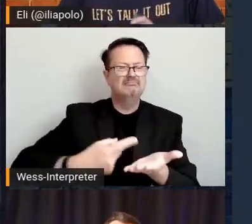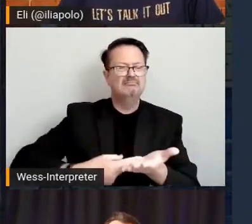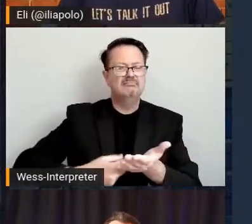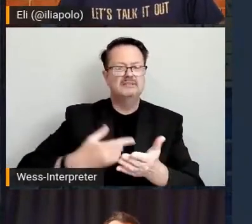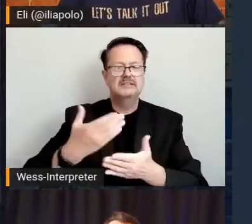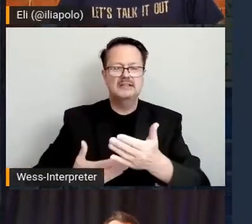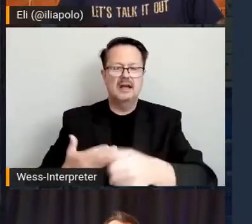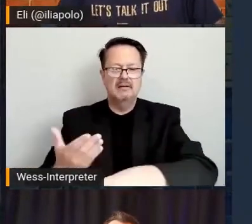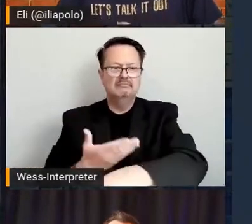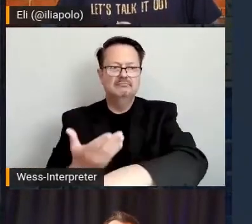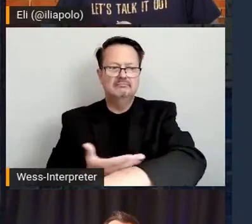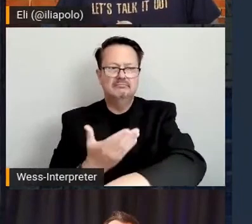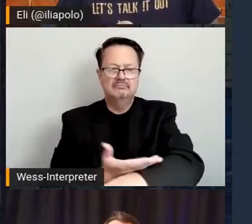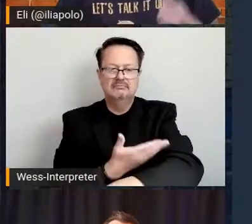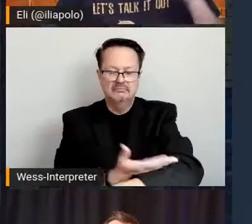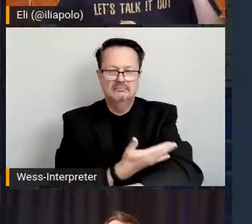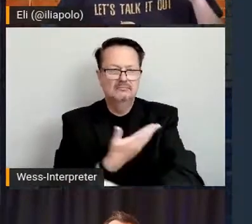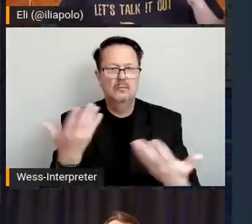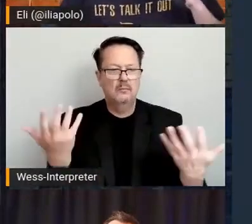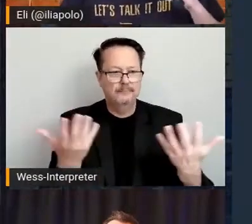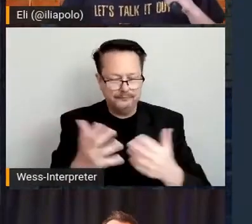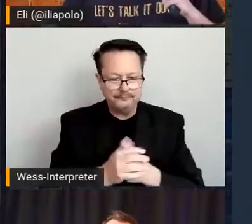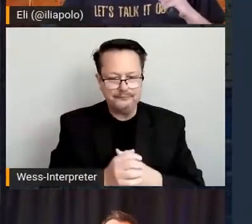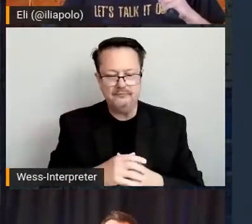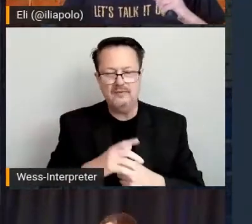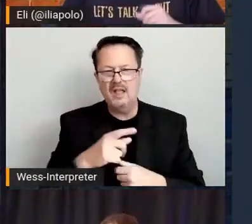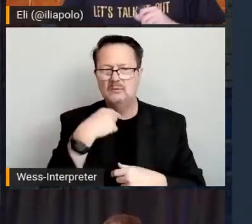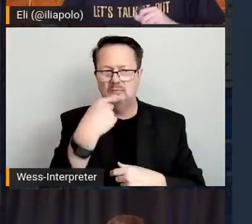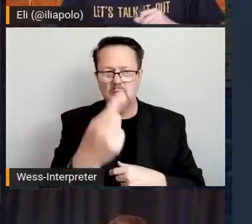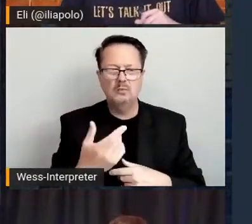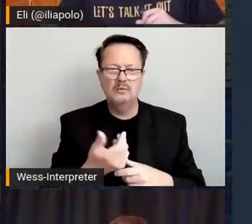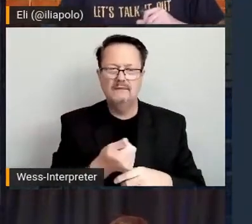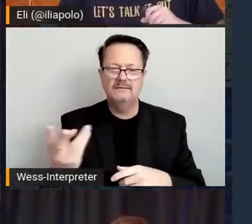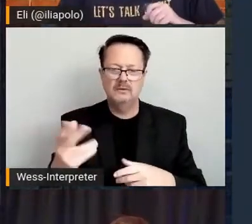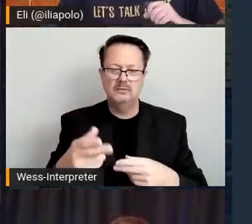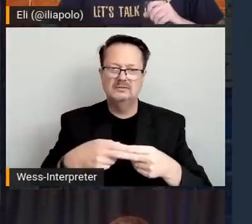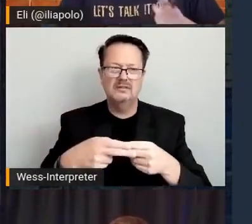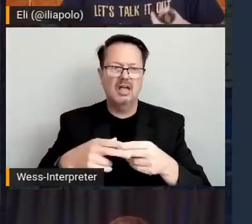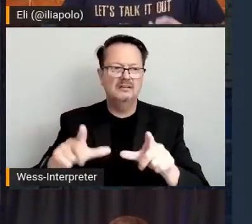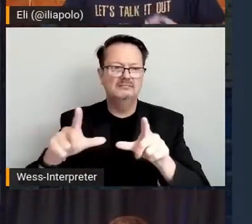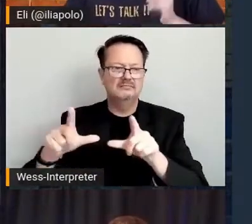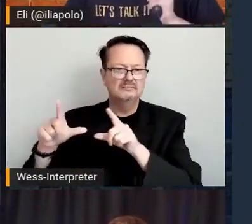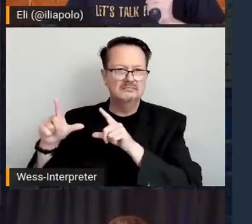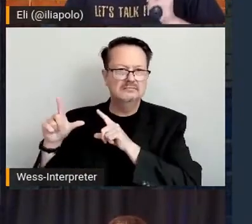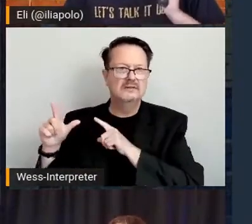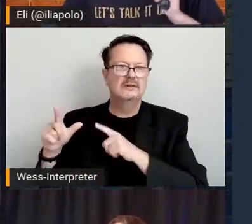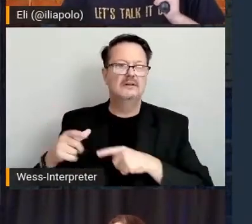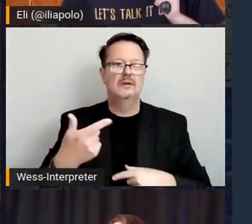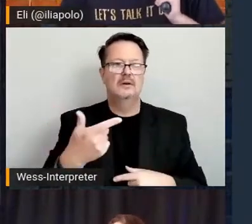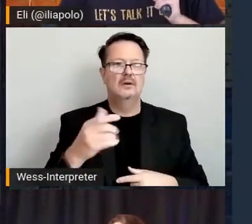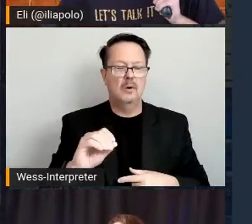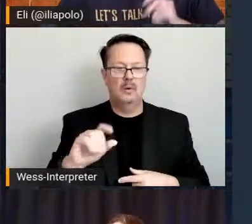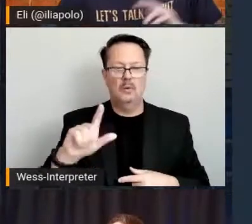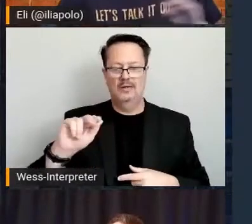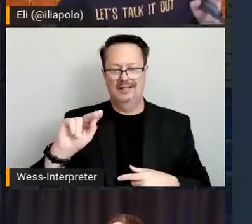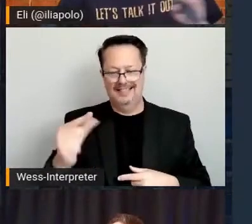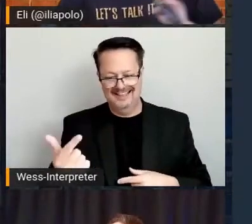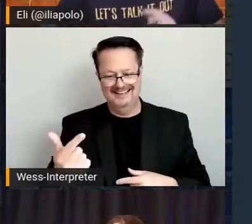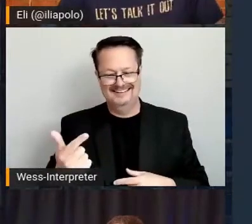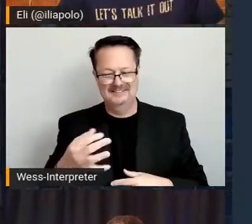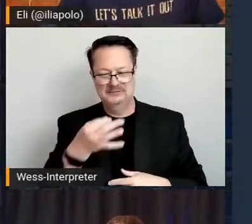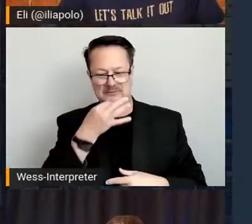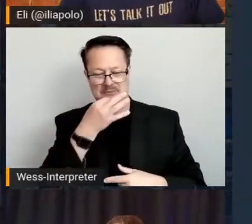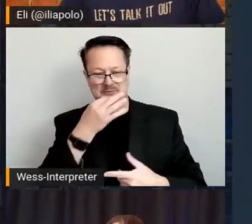enhancements we made. So I said a few slides back that Golang is coming soon. Well, here it is. I think that was the